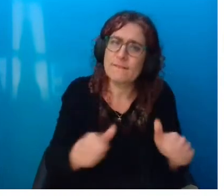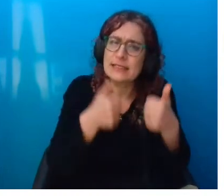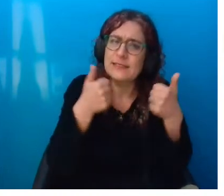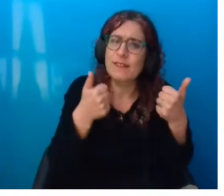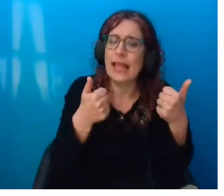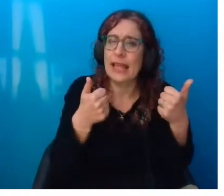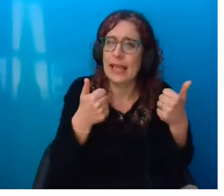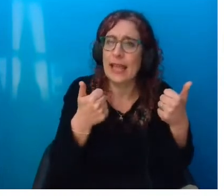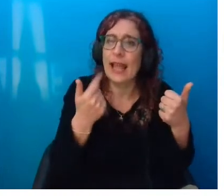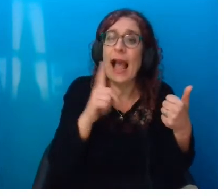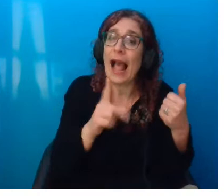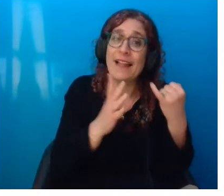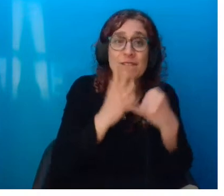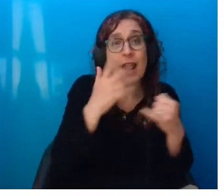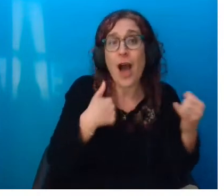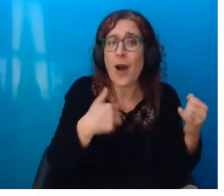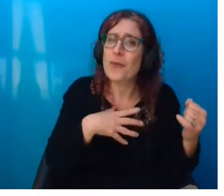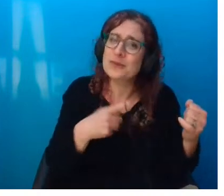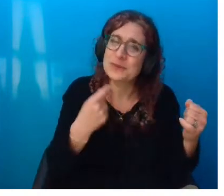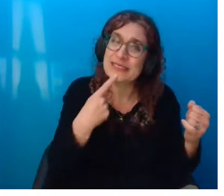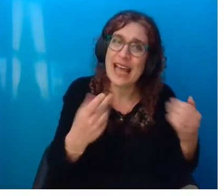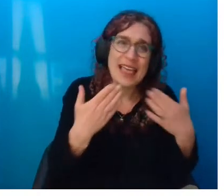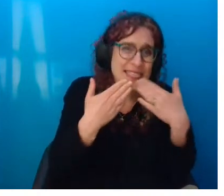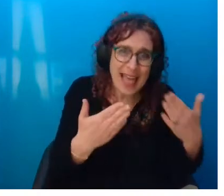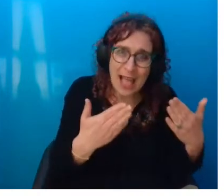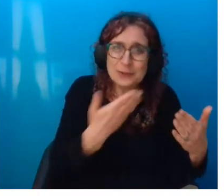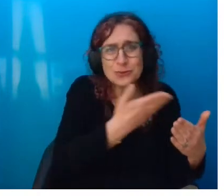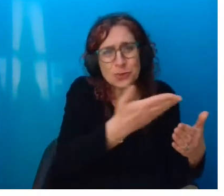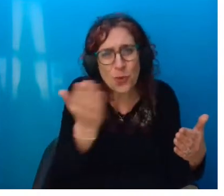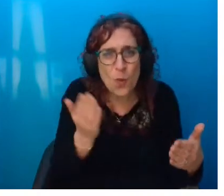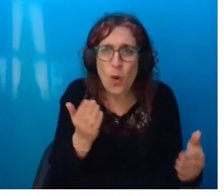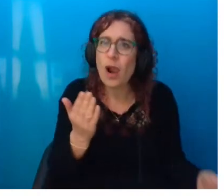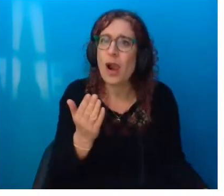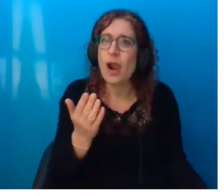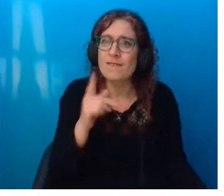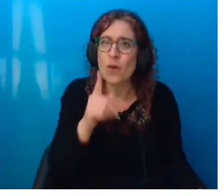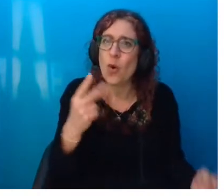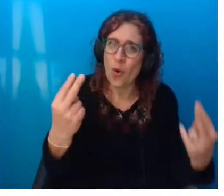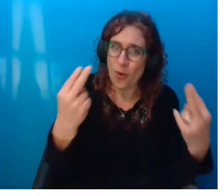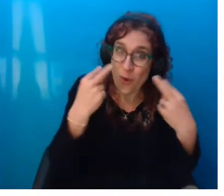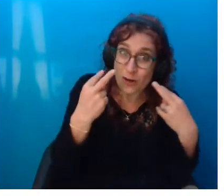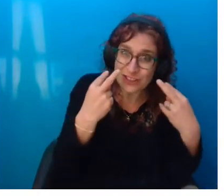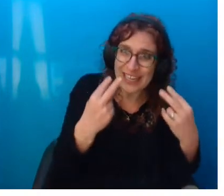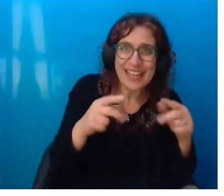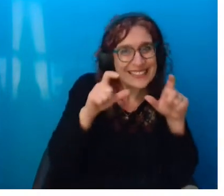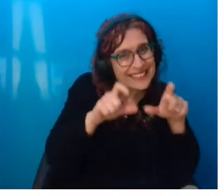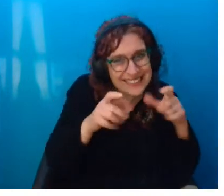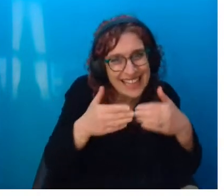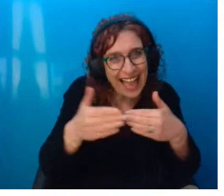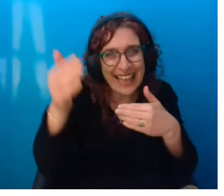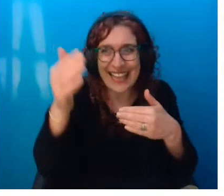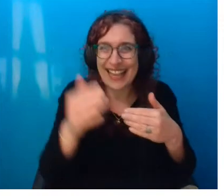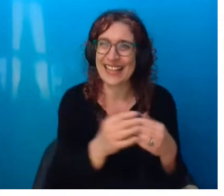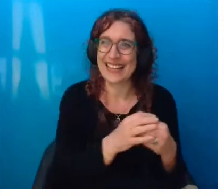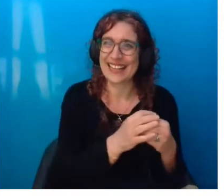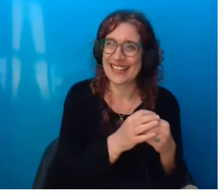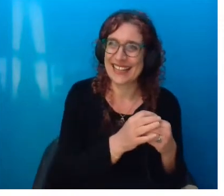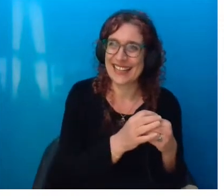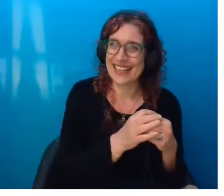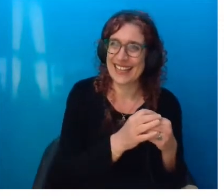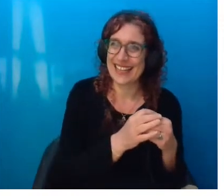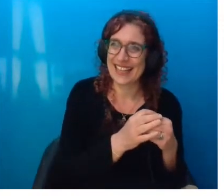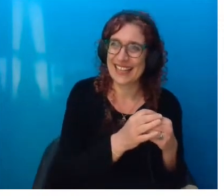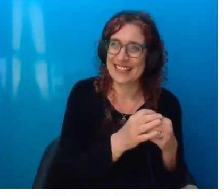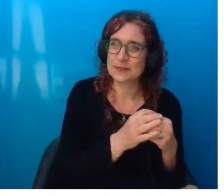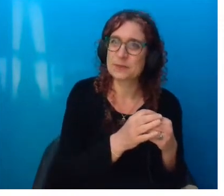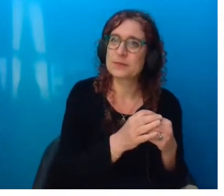And I'd just like to say thank you to you all for kind of watching and staying for this